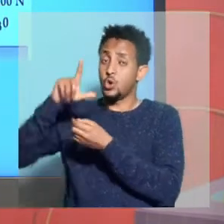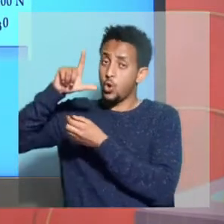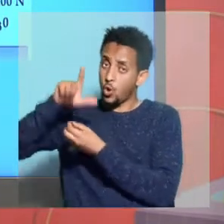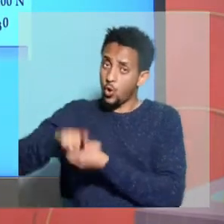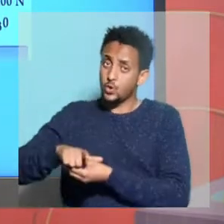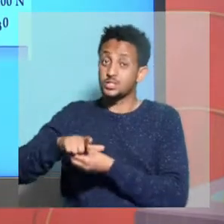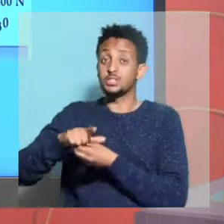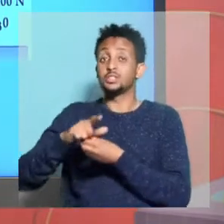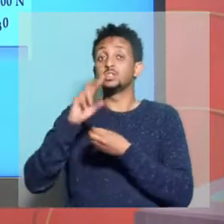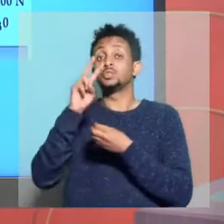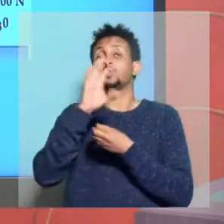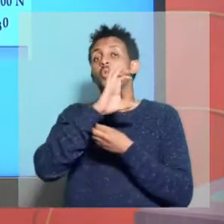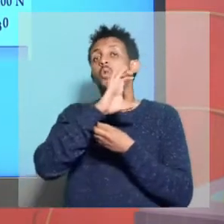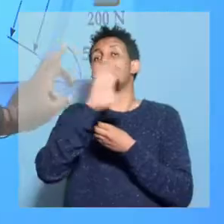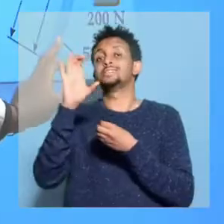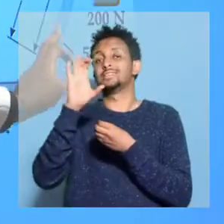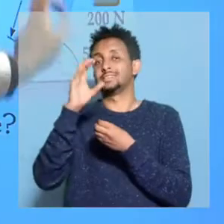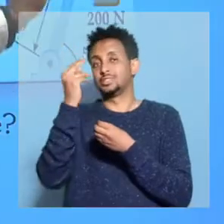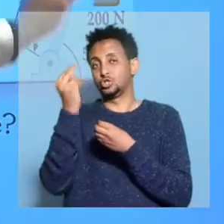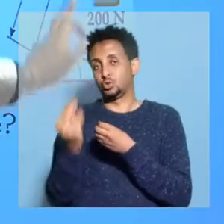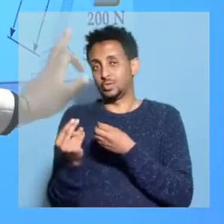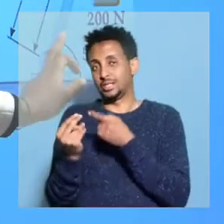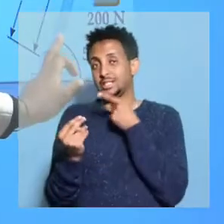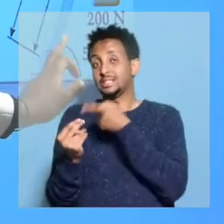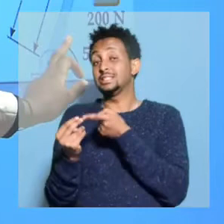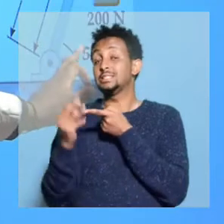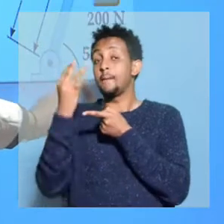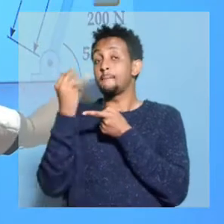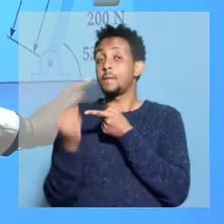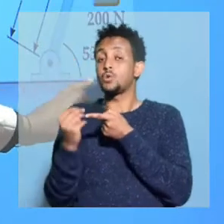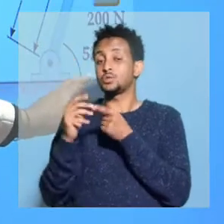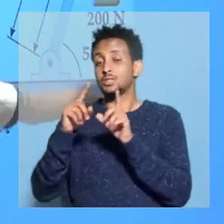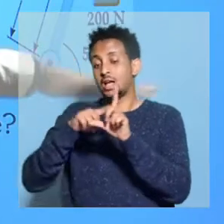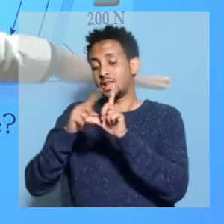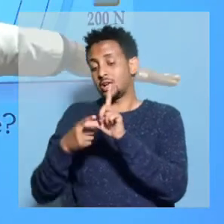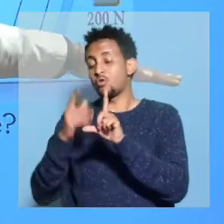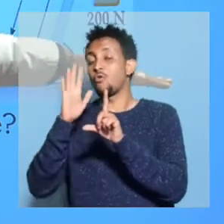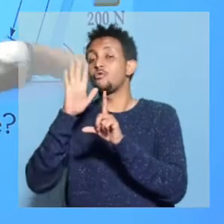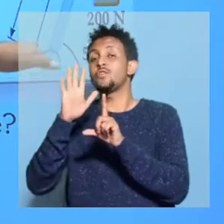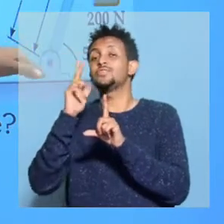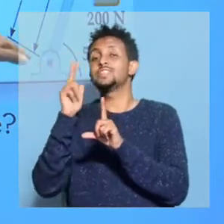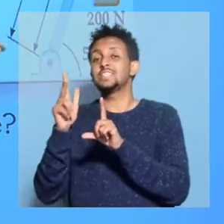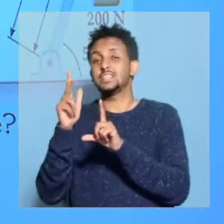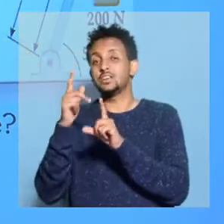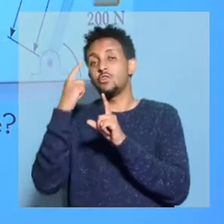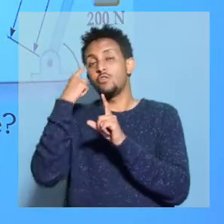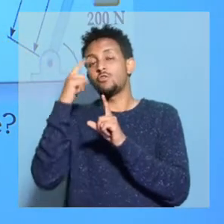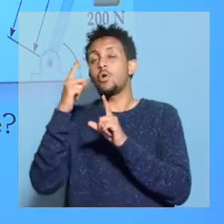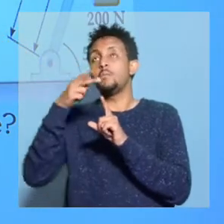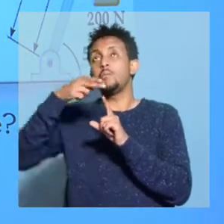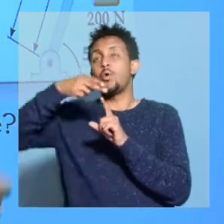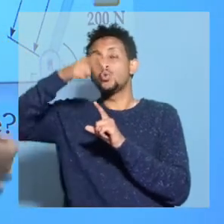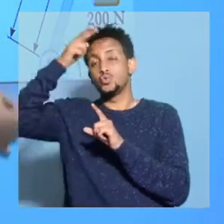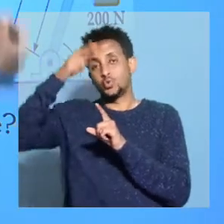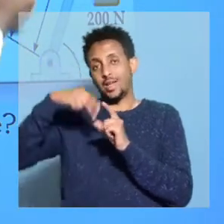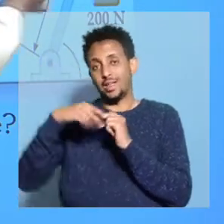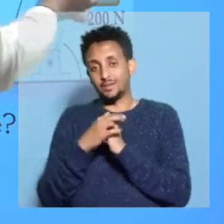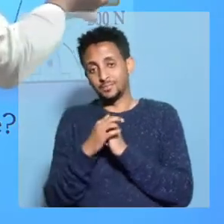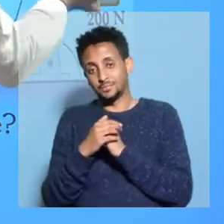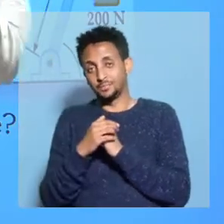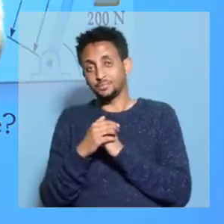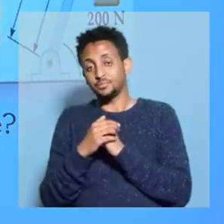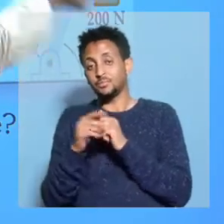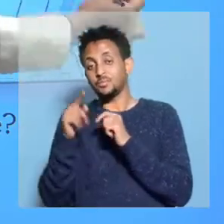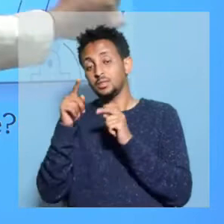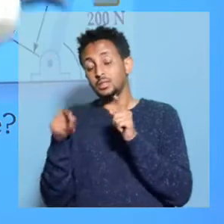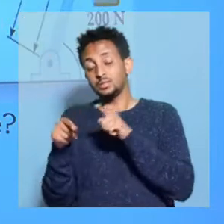be 200 Newton, and this mass is found at an angle of 53 degrees from horizontal.